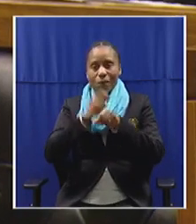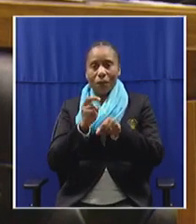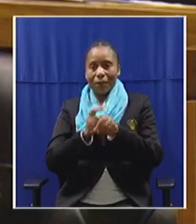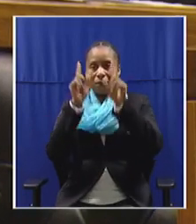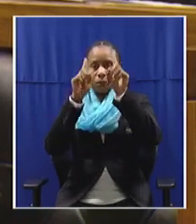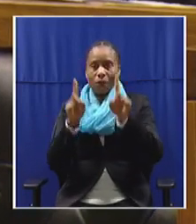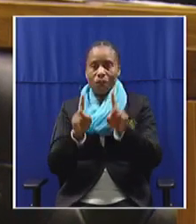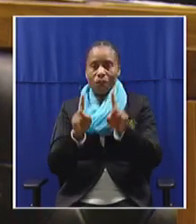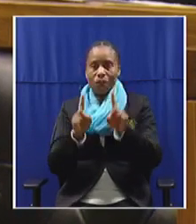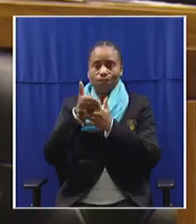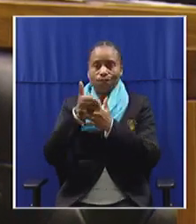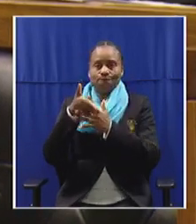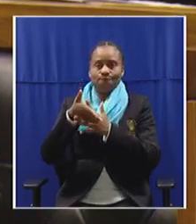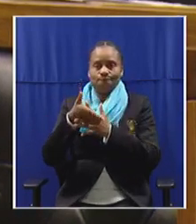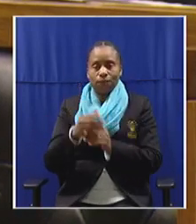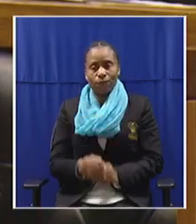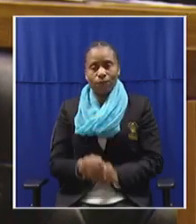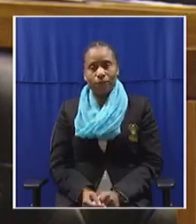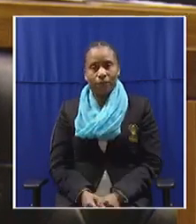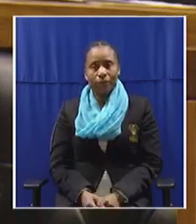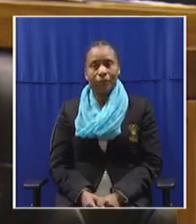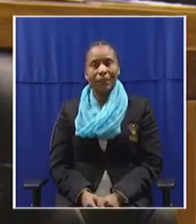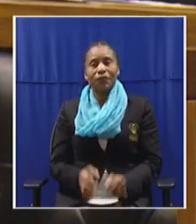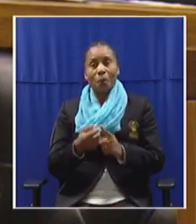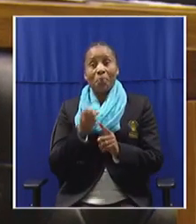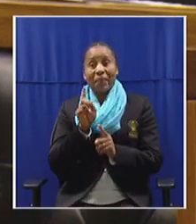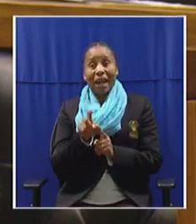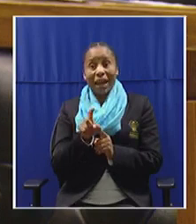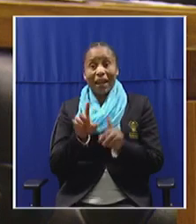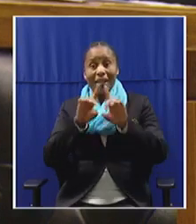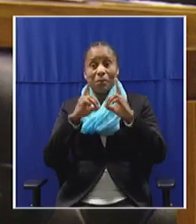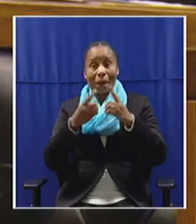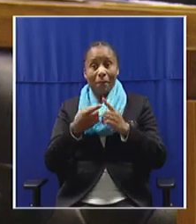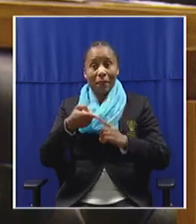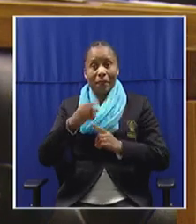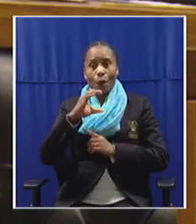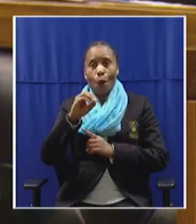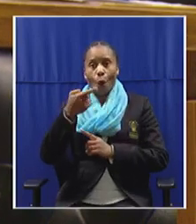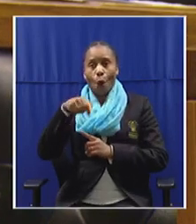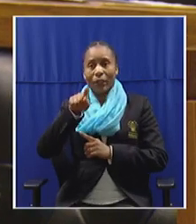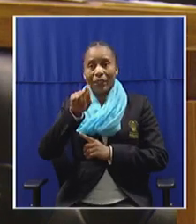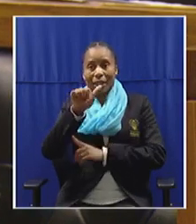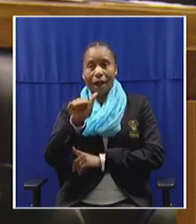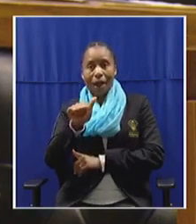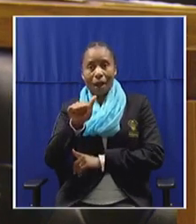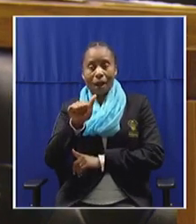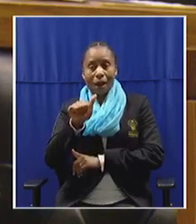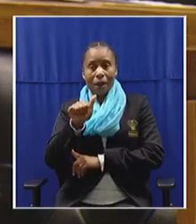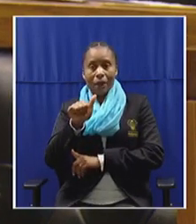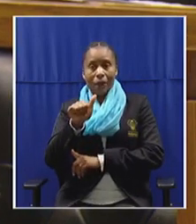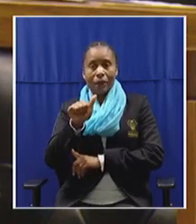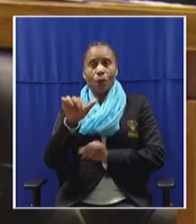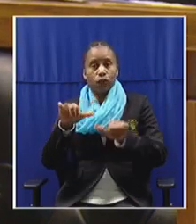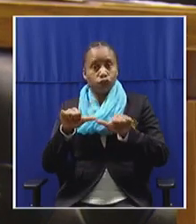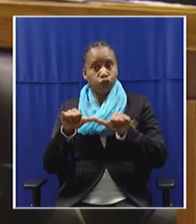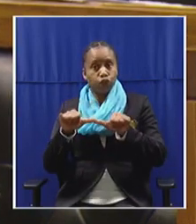intervention. In this regard, the Department of Cooperative Governance and Traditional Affairs will